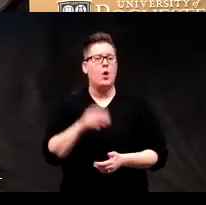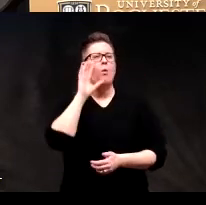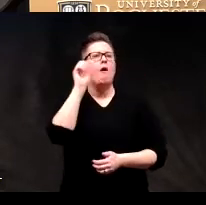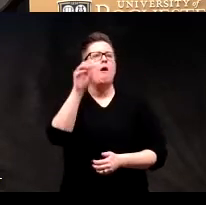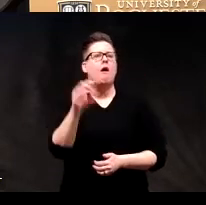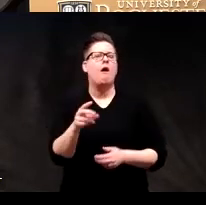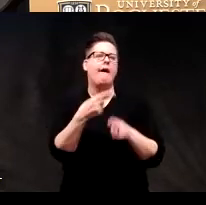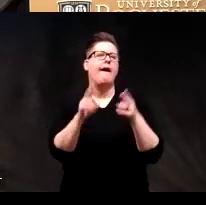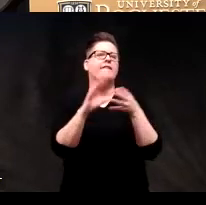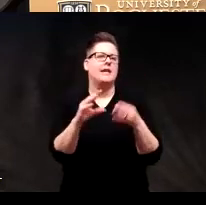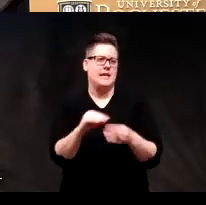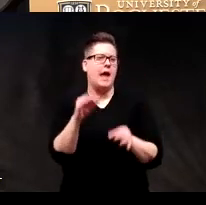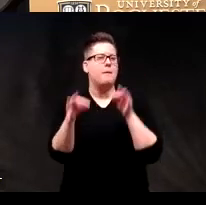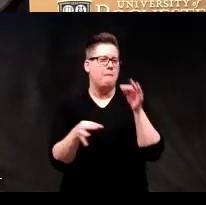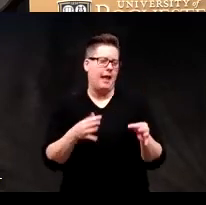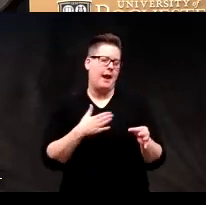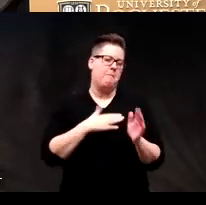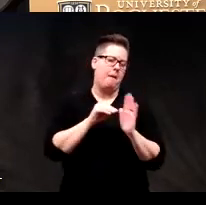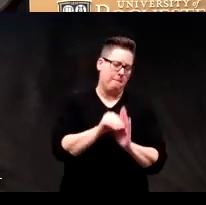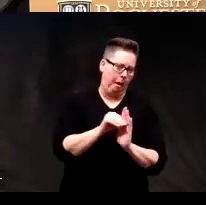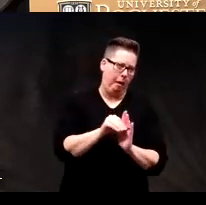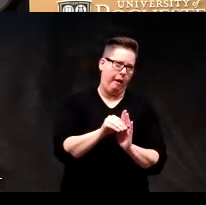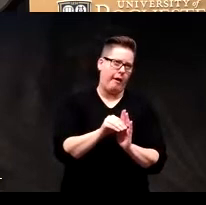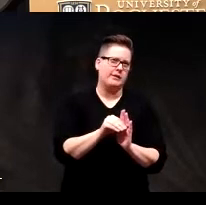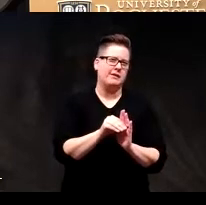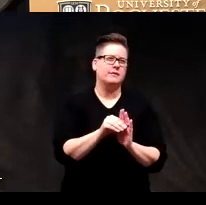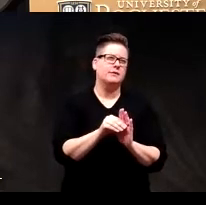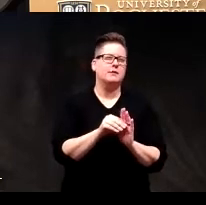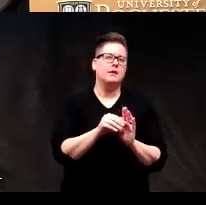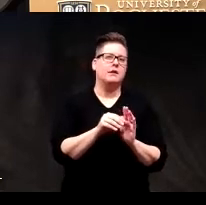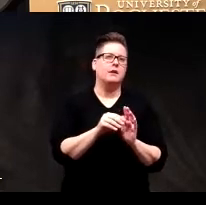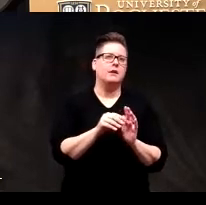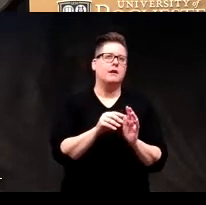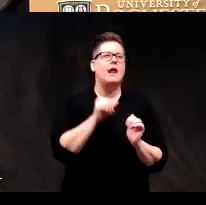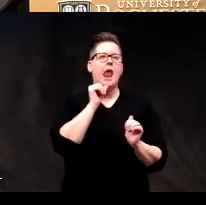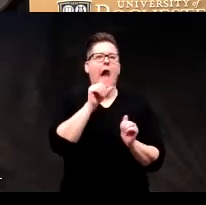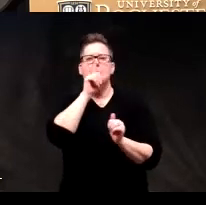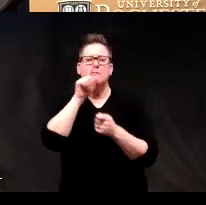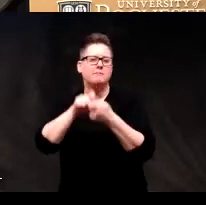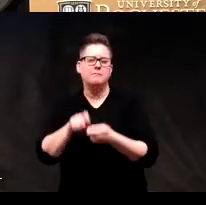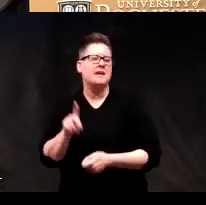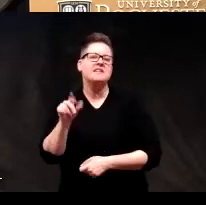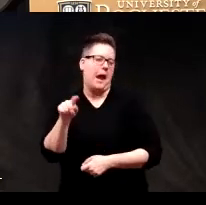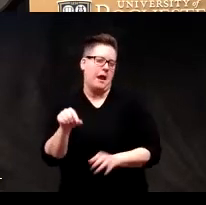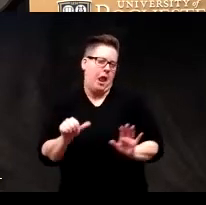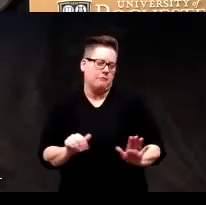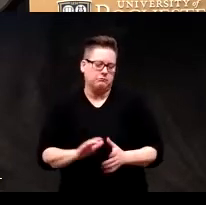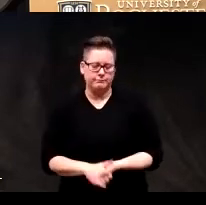vignettes that explains how the model works, more so than reporting on the data,